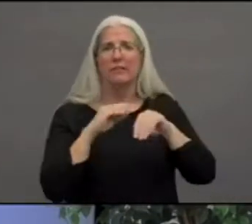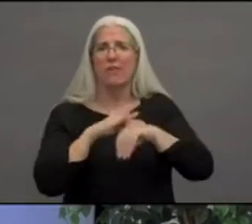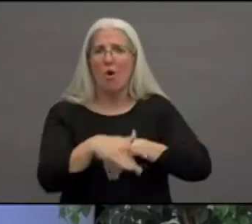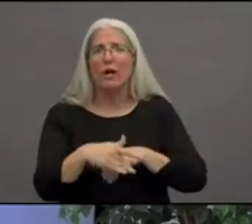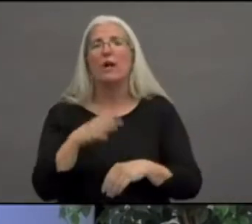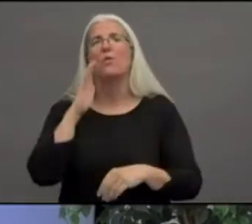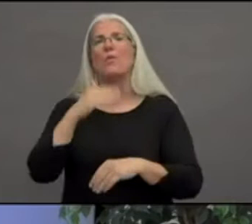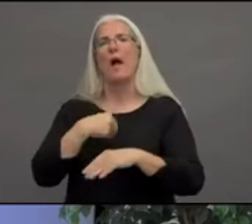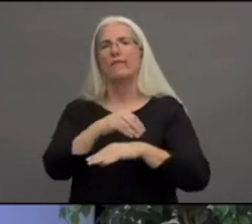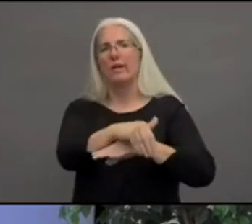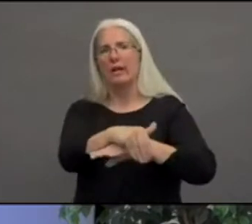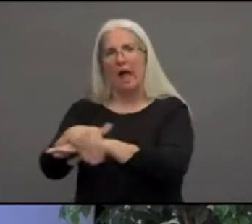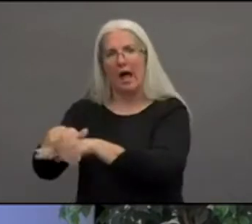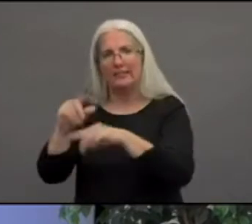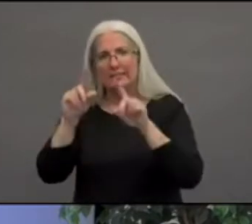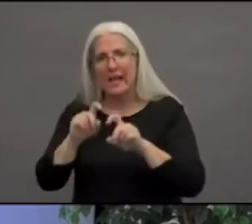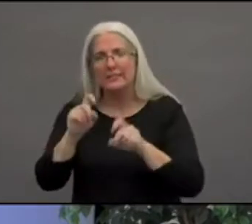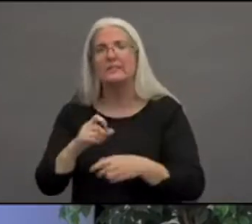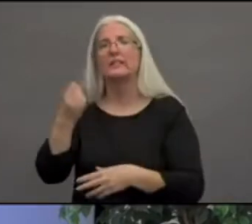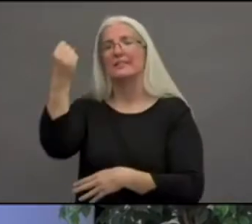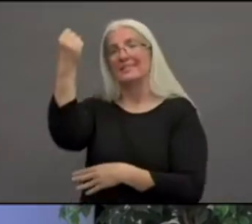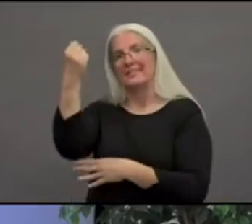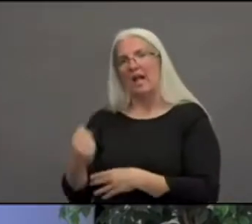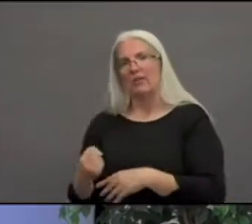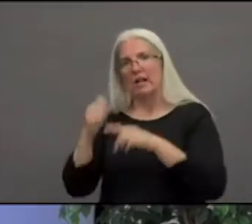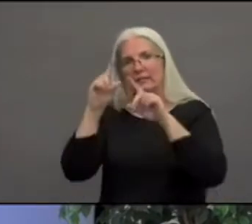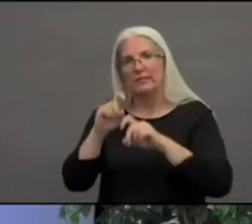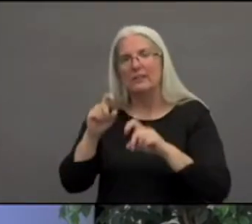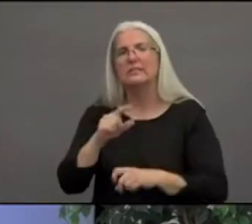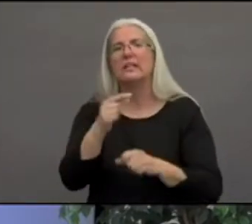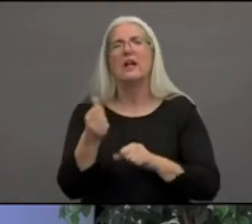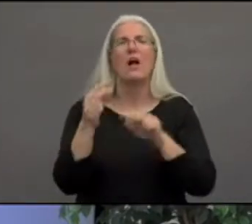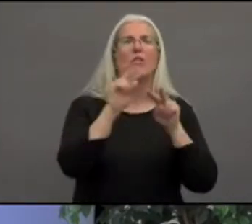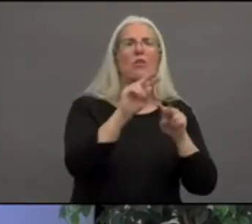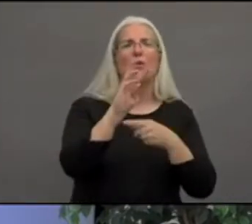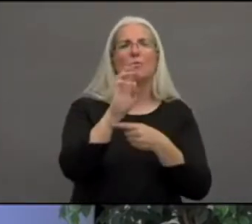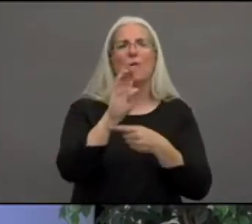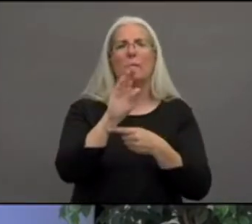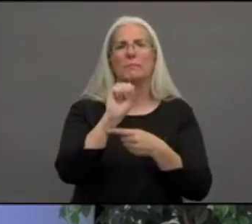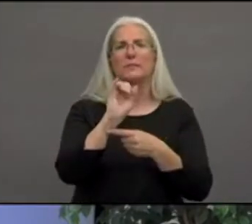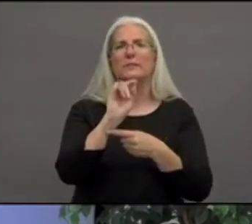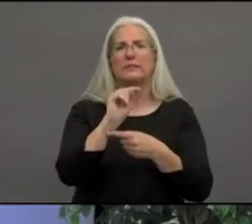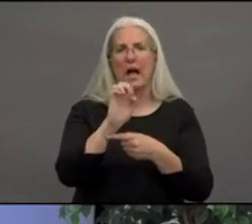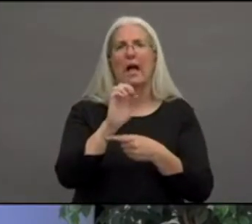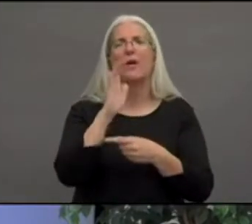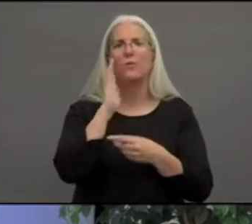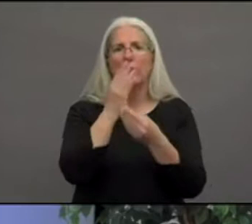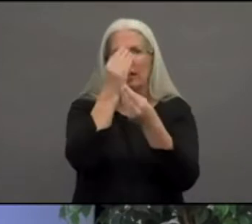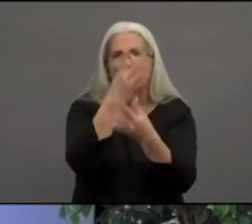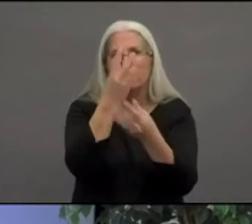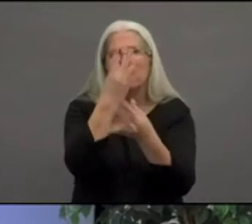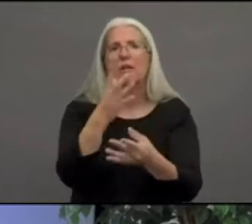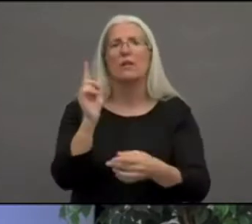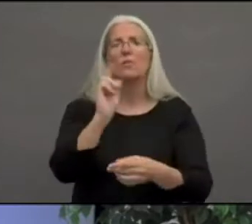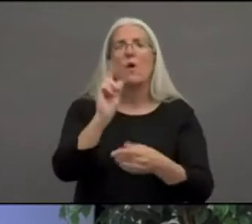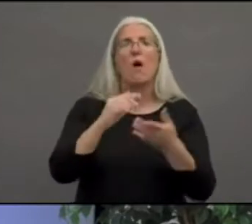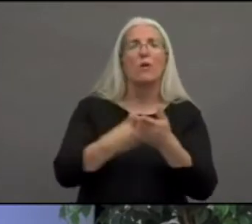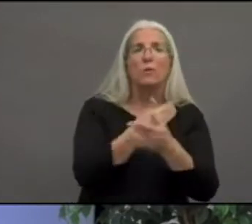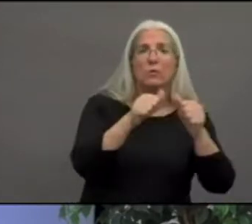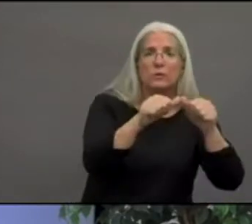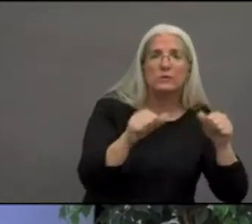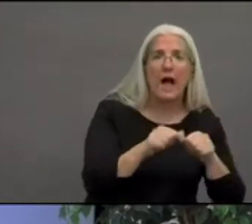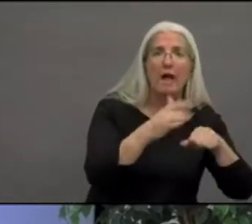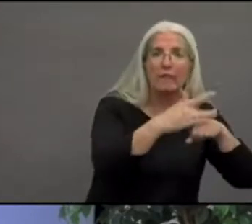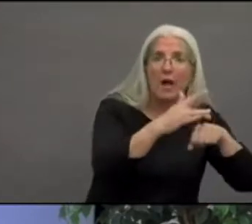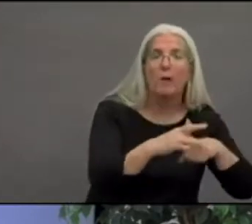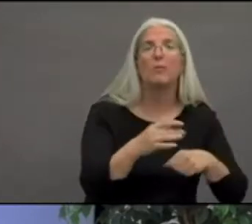website regularly, and as we provide update information on new sites that will become available. And of course, we're getting new